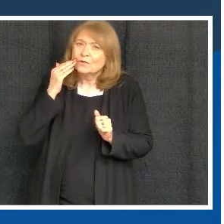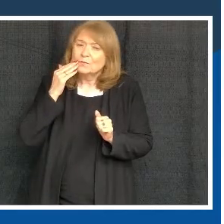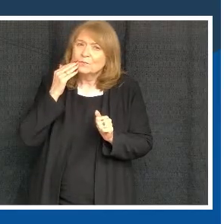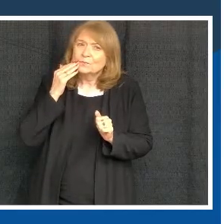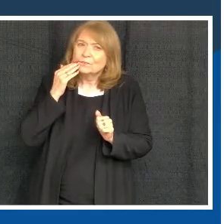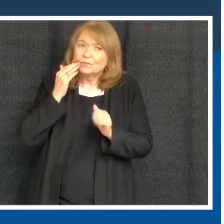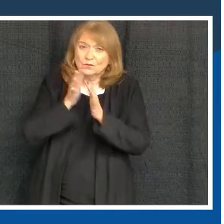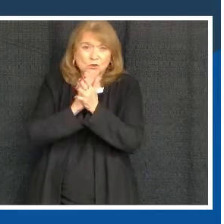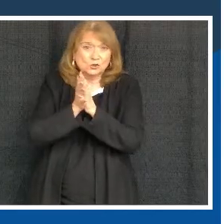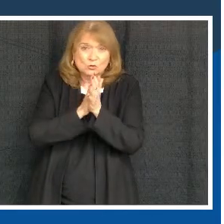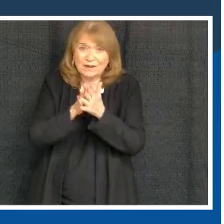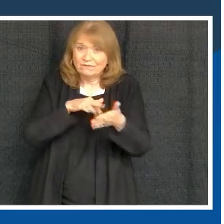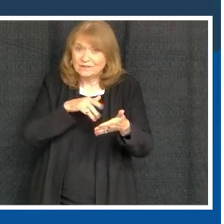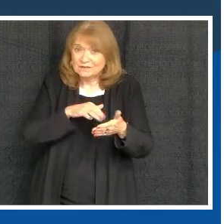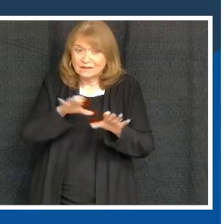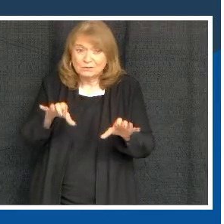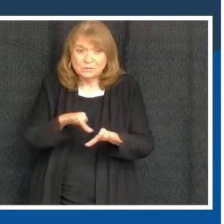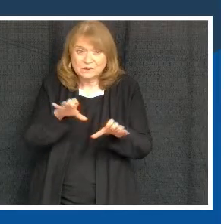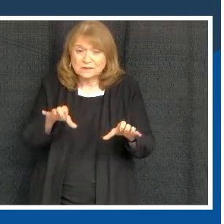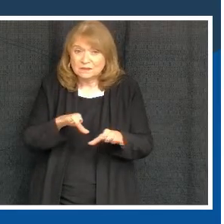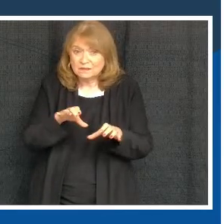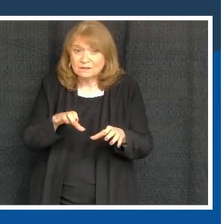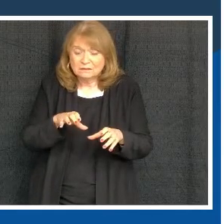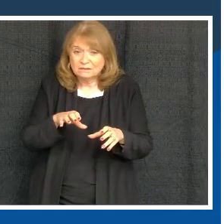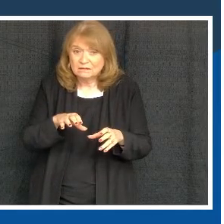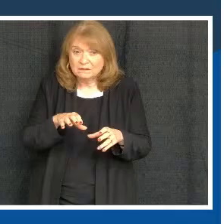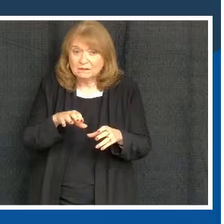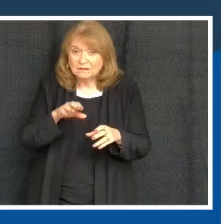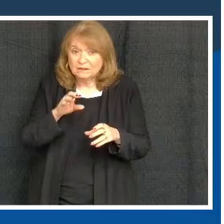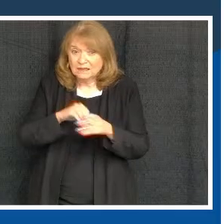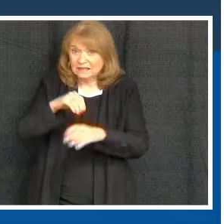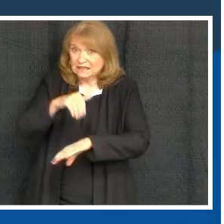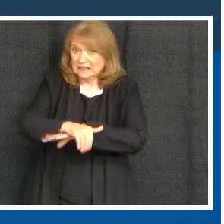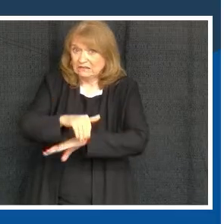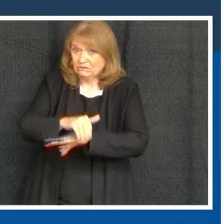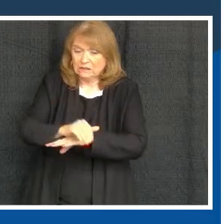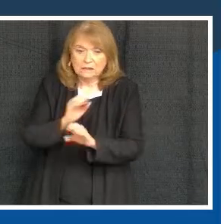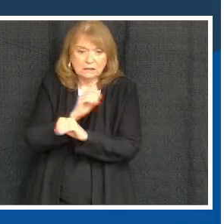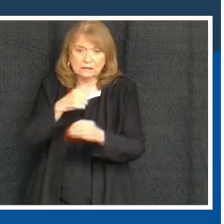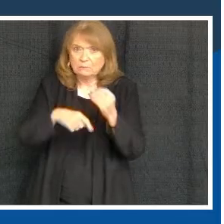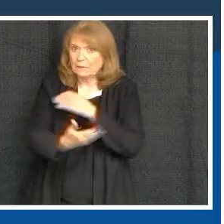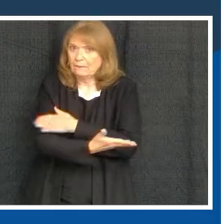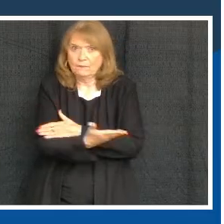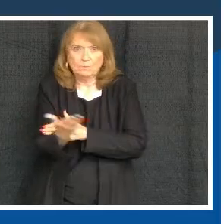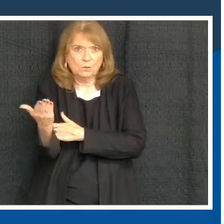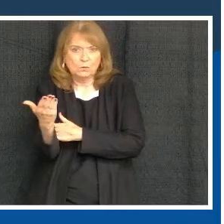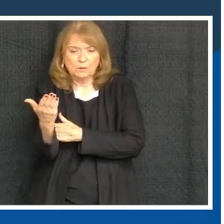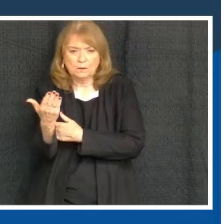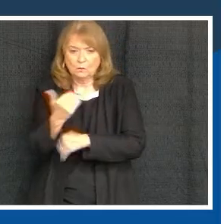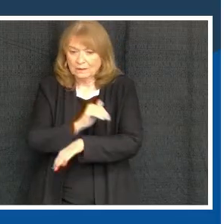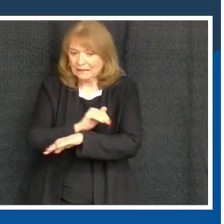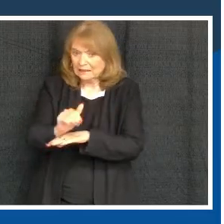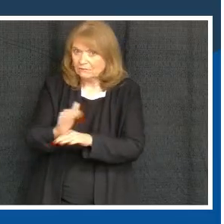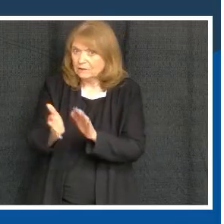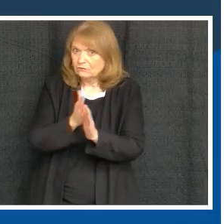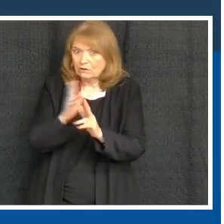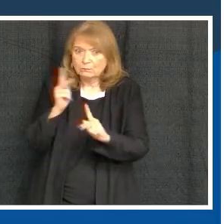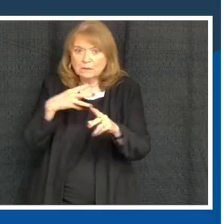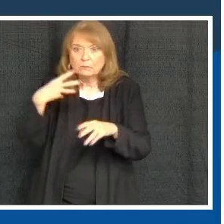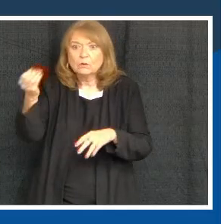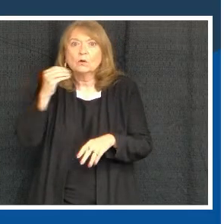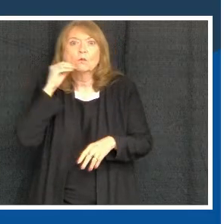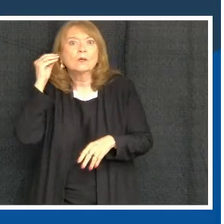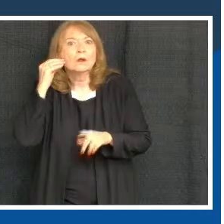the traffic study was done in the PM. Nothing about AM. Well, PM traffic is people going home from